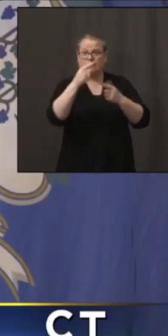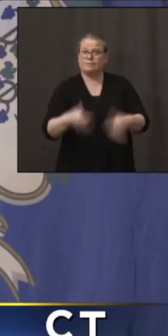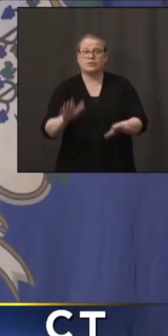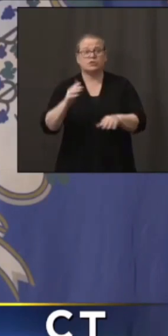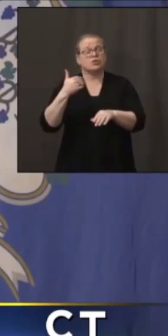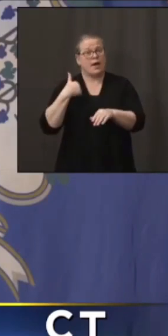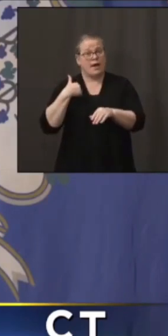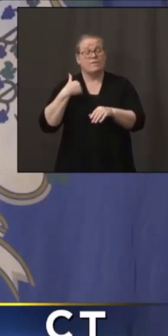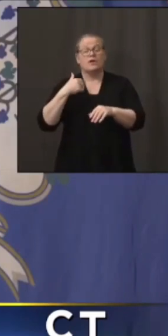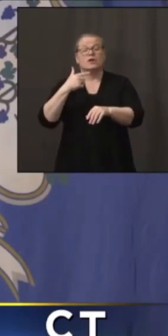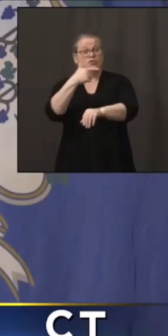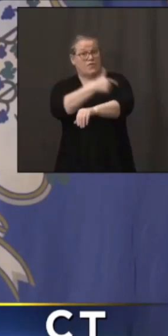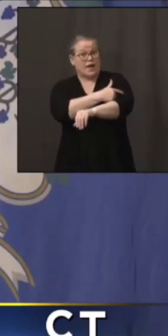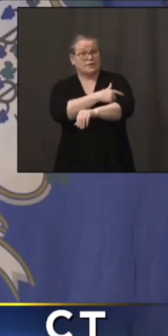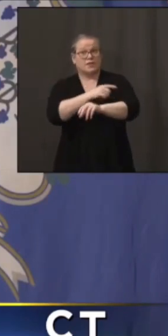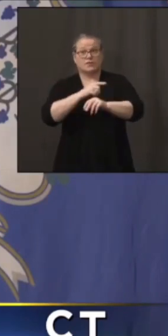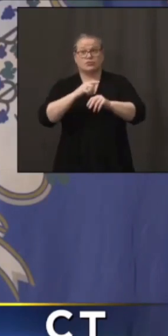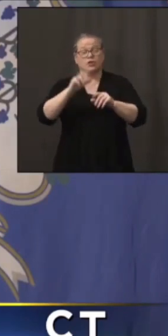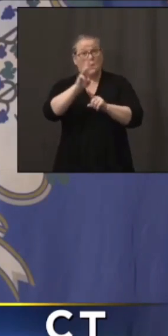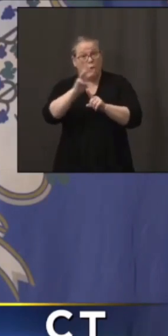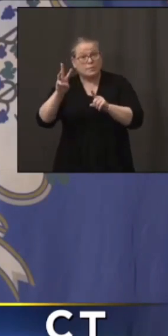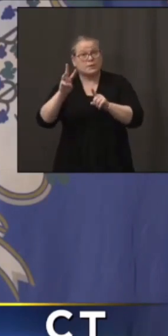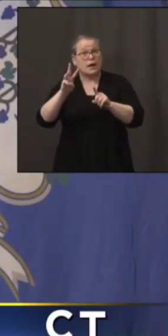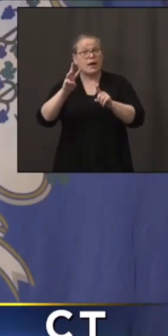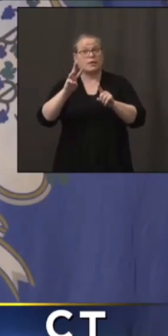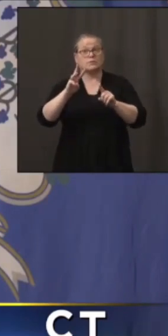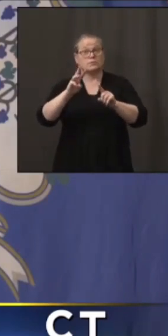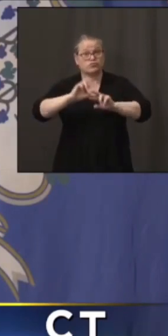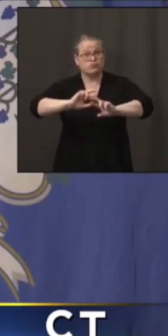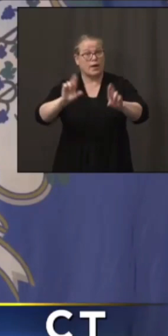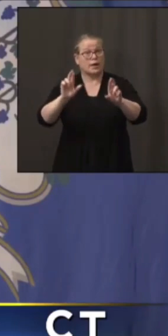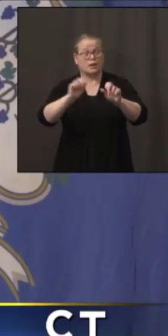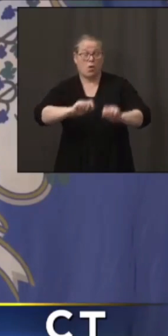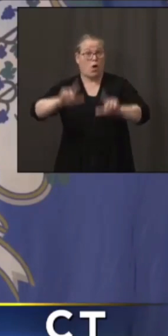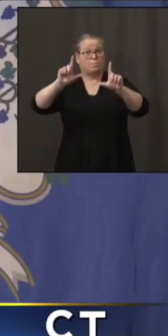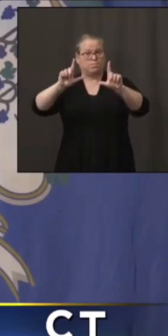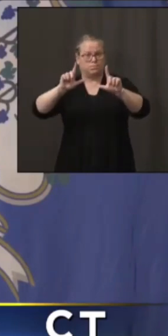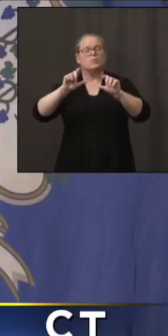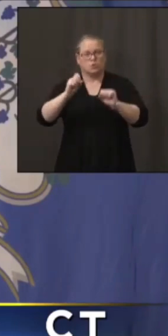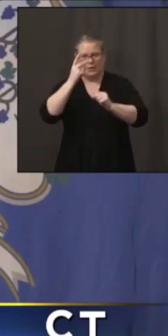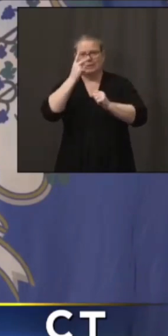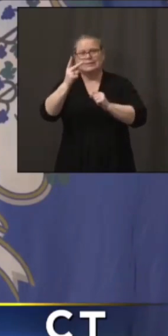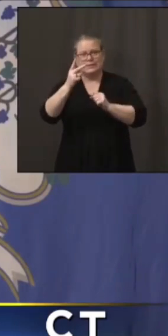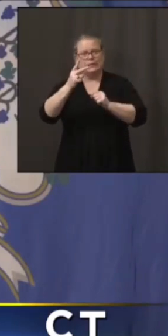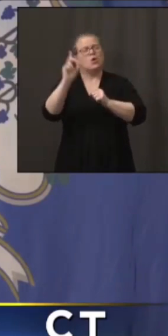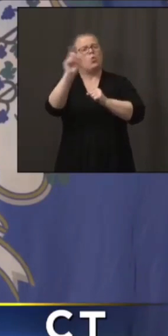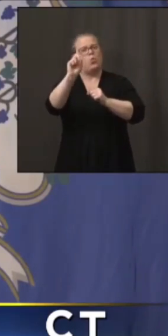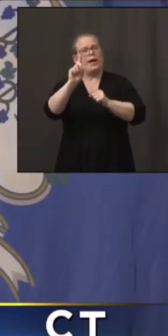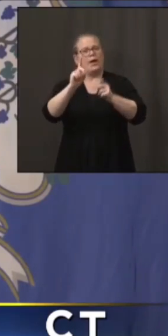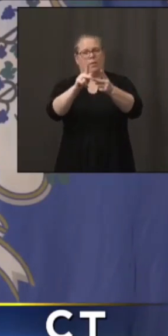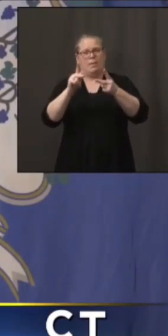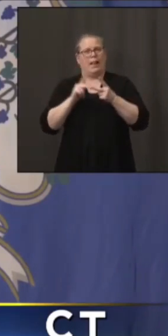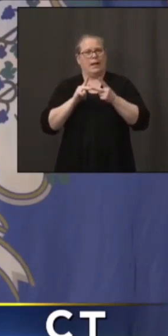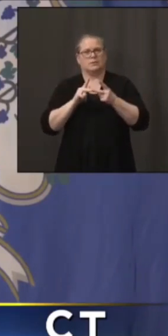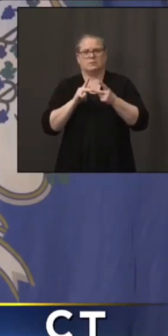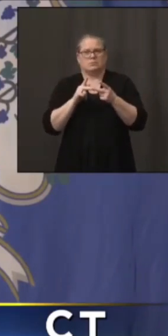site launched, you'll be able to see that, and you'll be able to see where the closest place is to you, just like we were able to do with